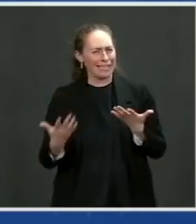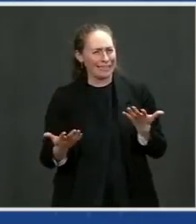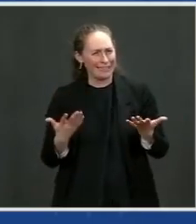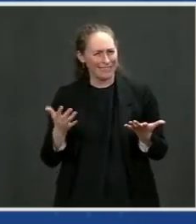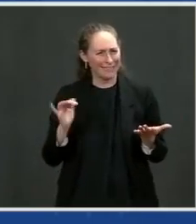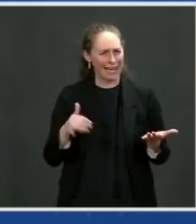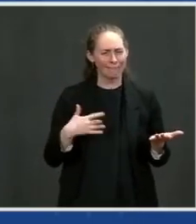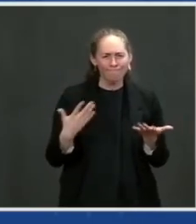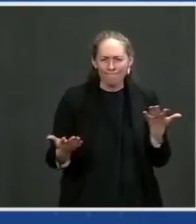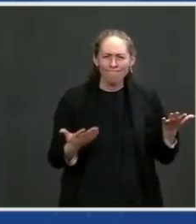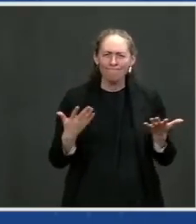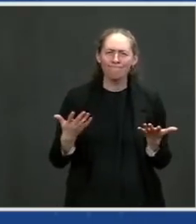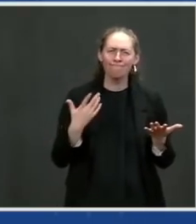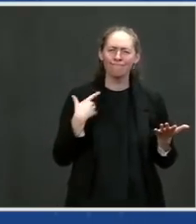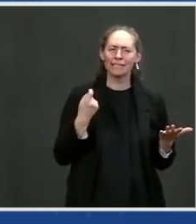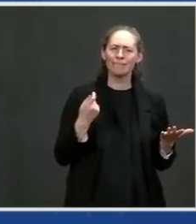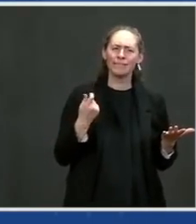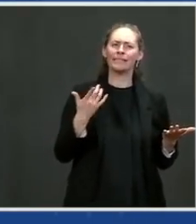frustrating.